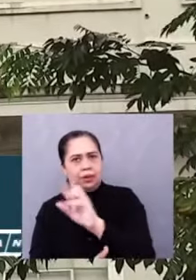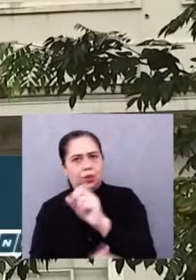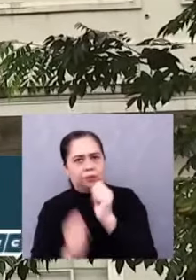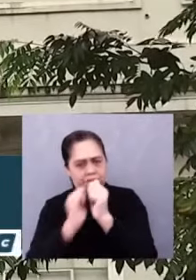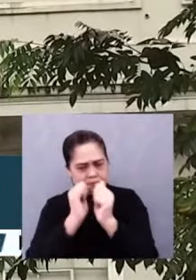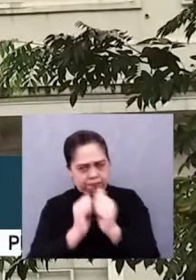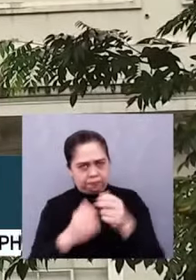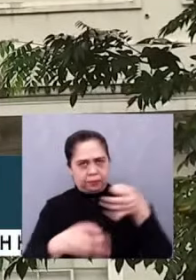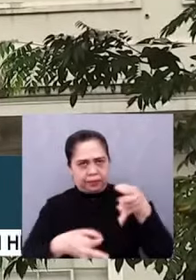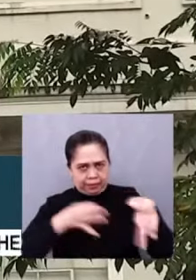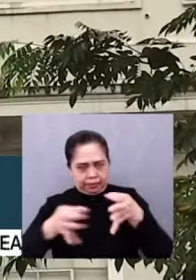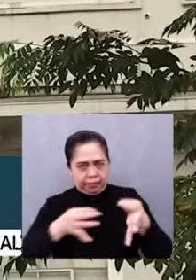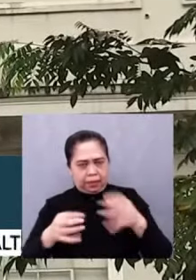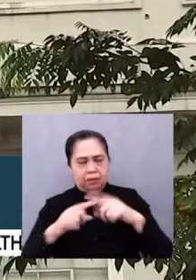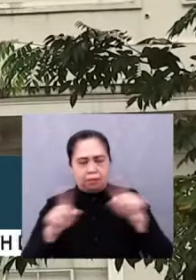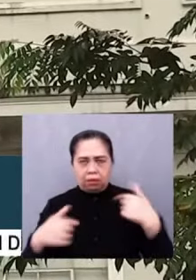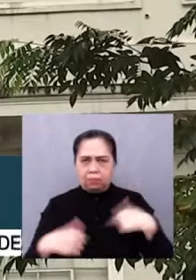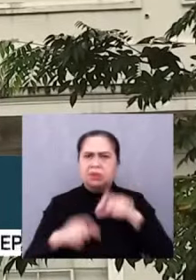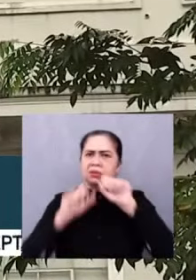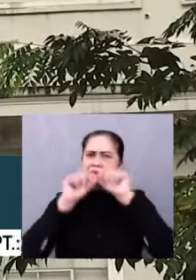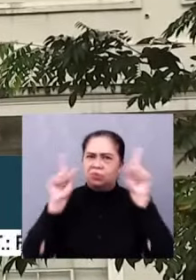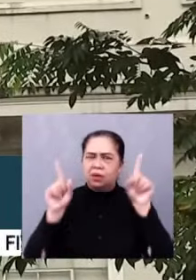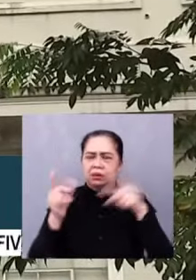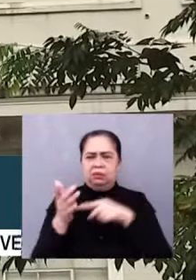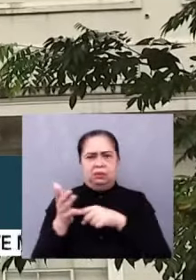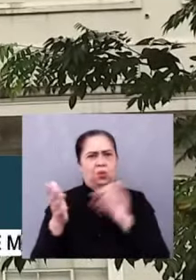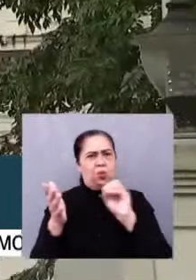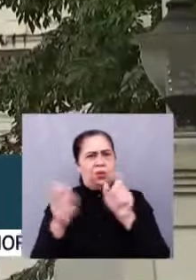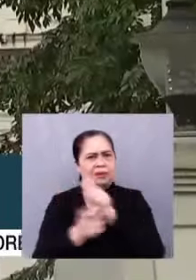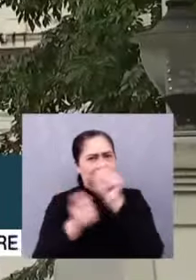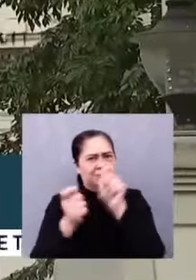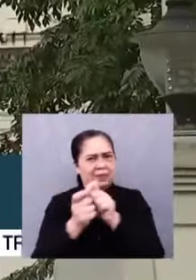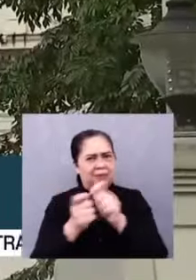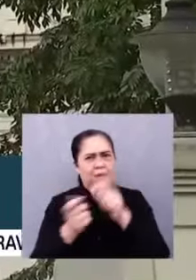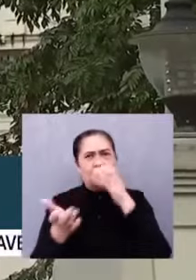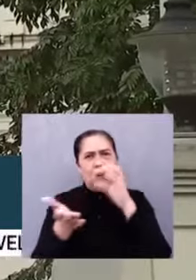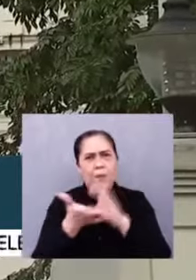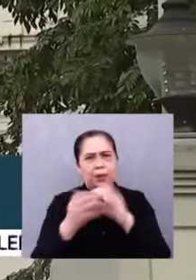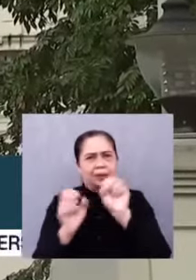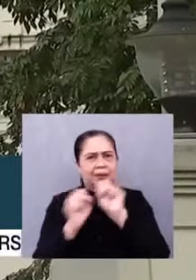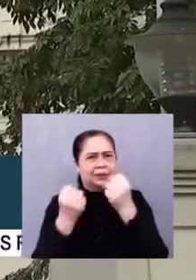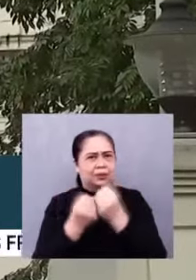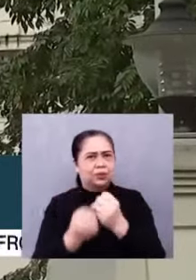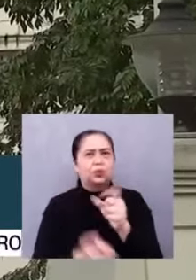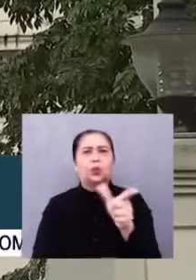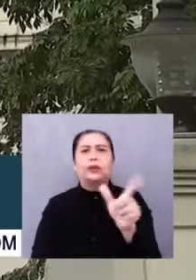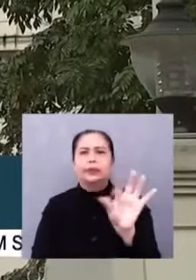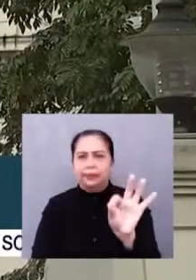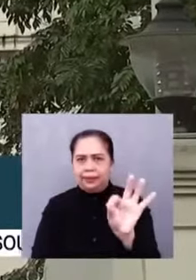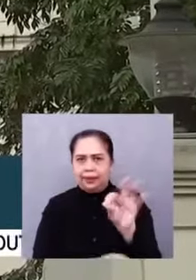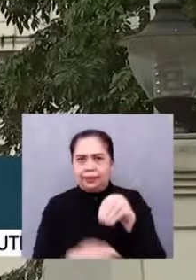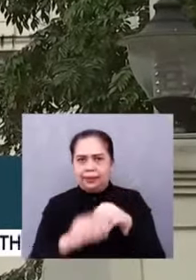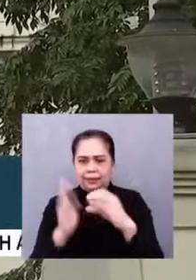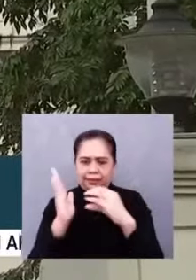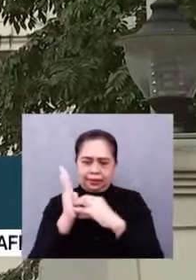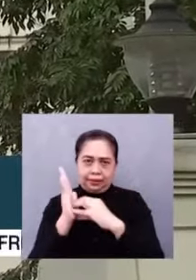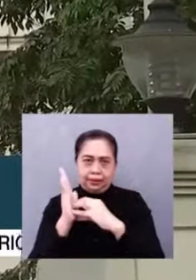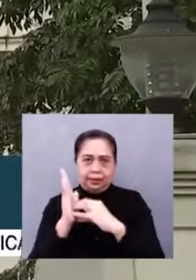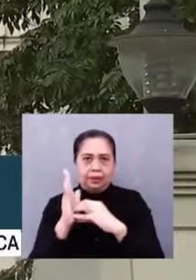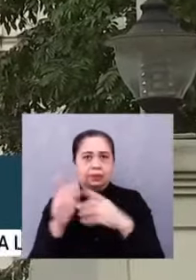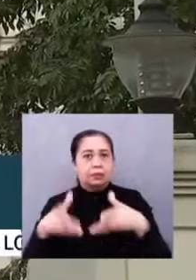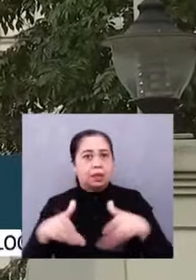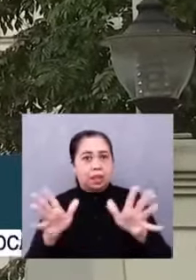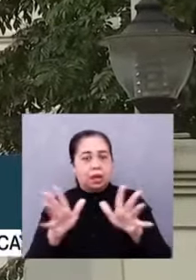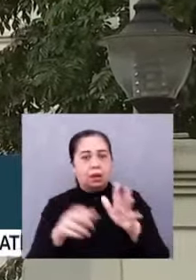he was surprised there wasn't any specific comment on Section 29 of the measure, which allows detention